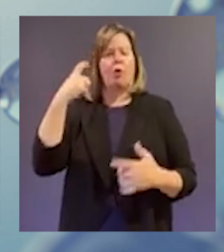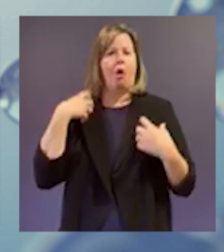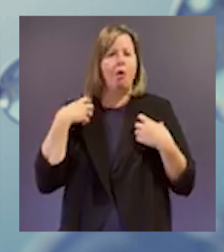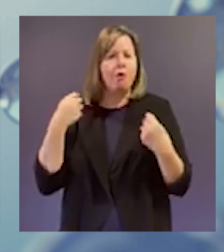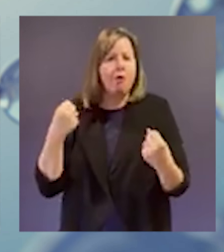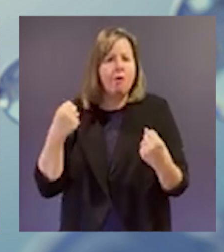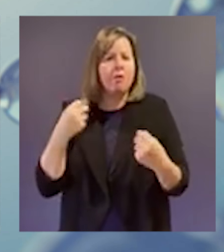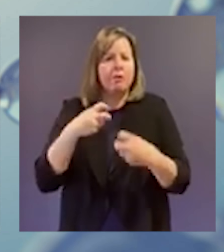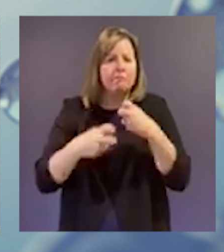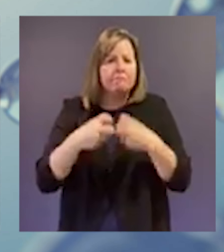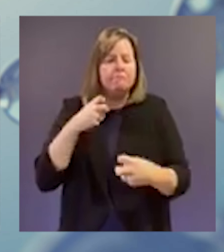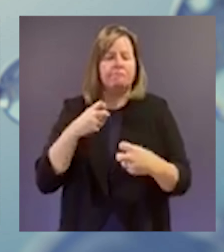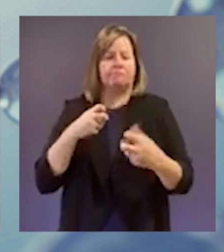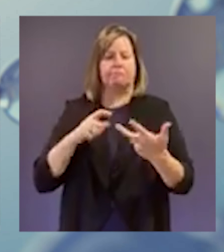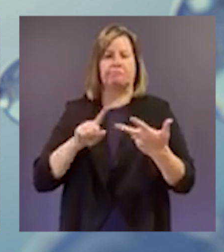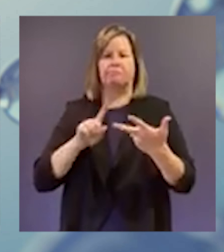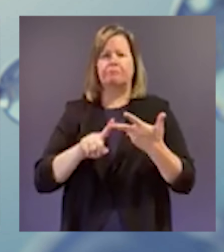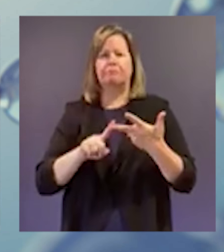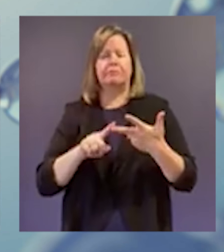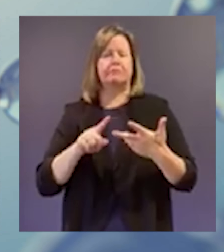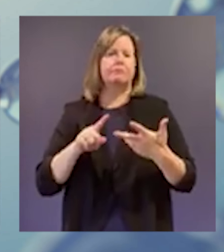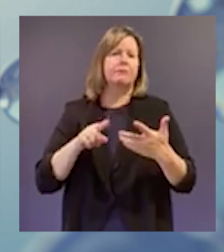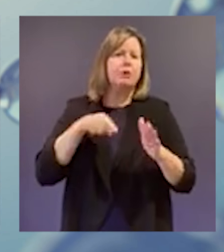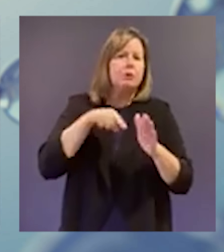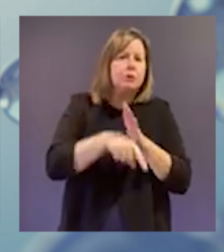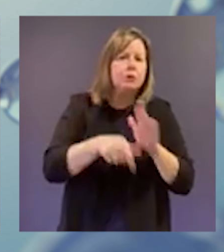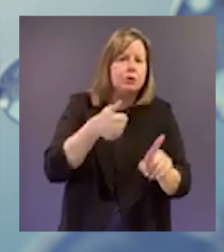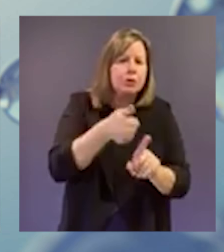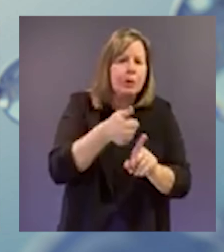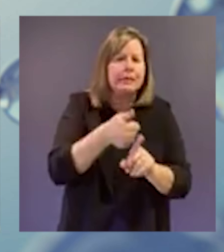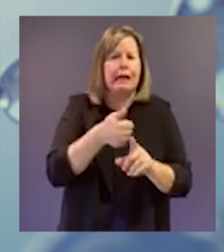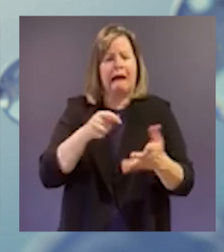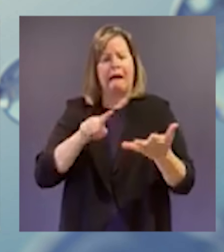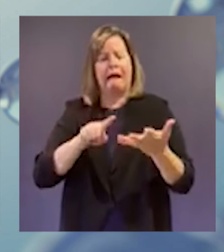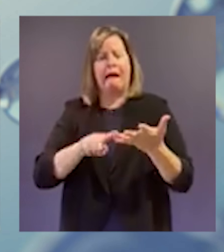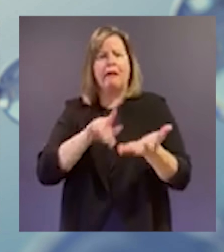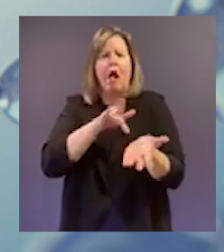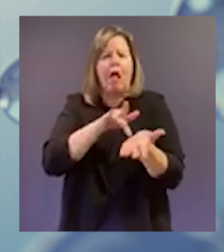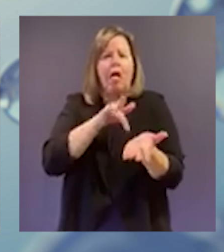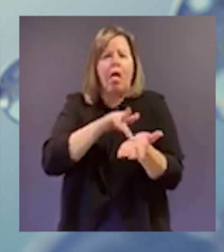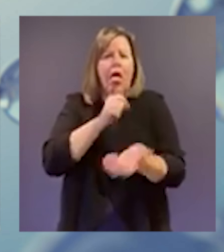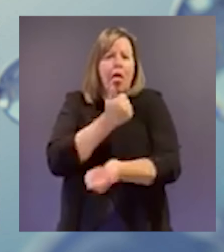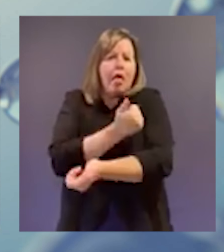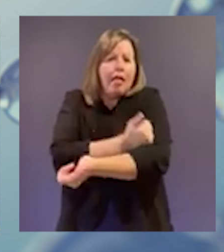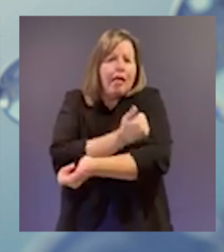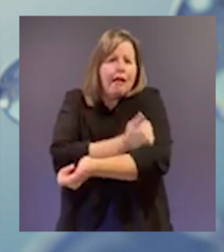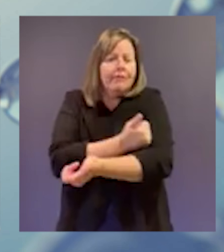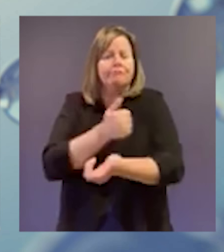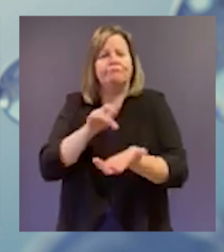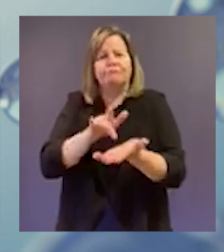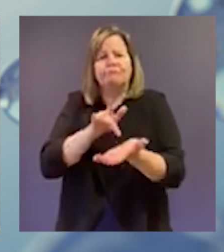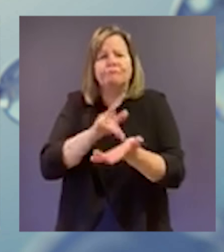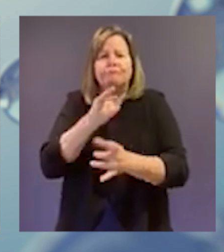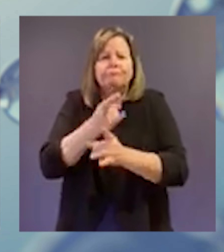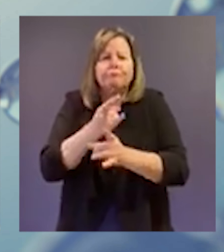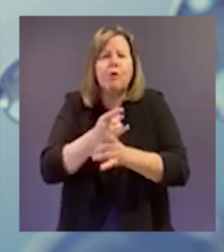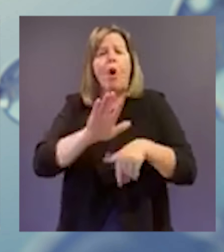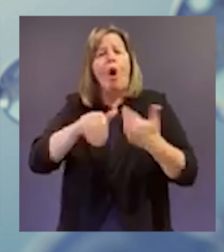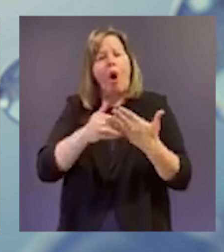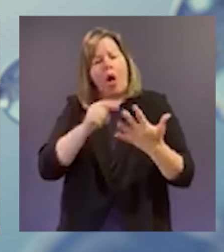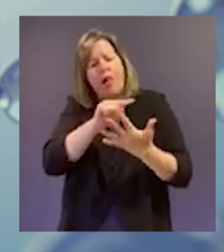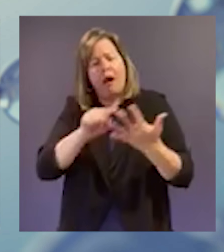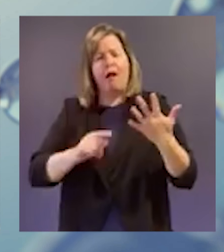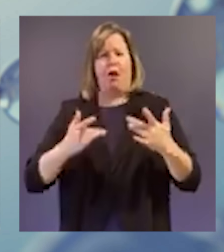and suicide and substance use and domestic violence and all the other things that we know are risk factors and concerns during a time of